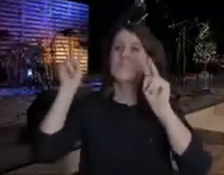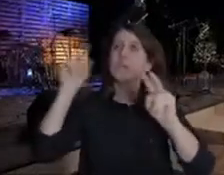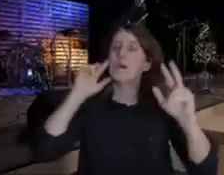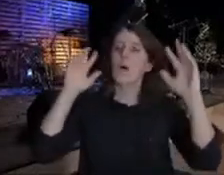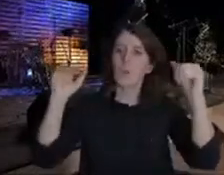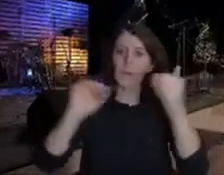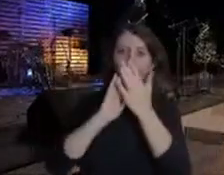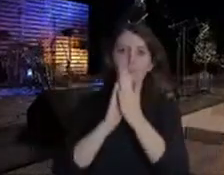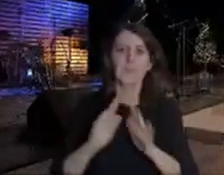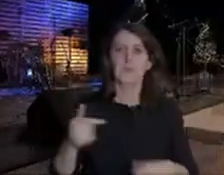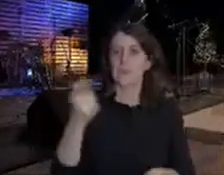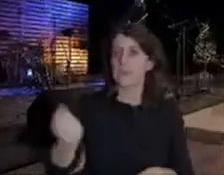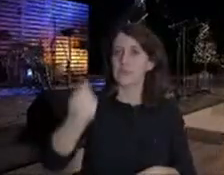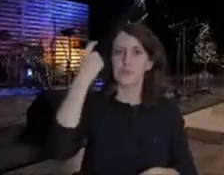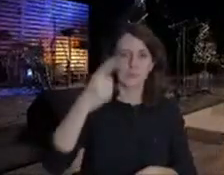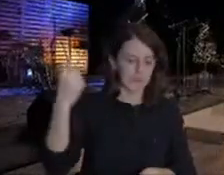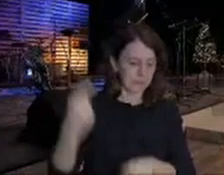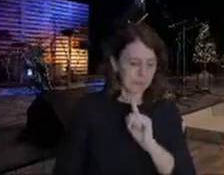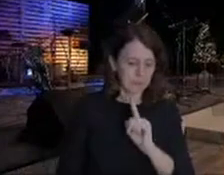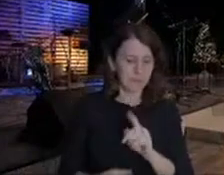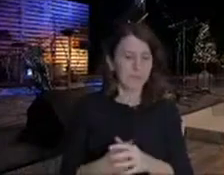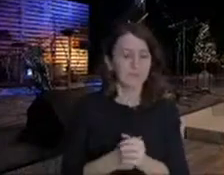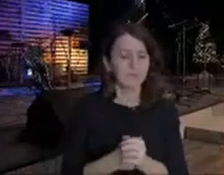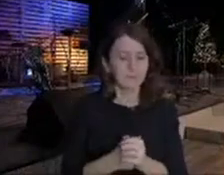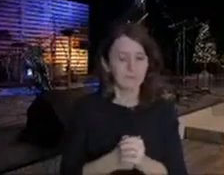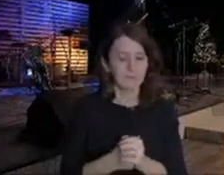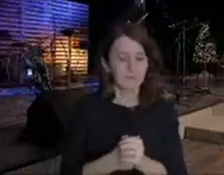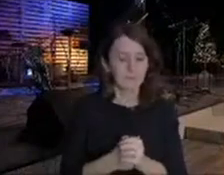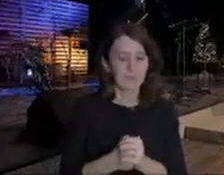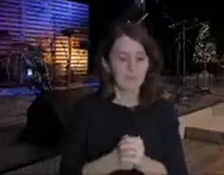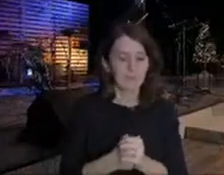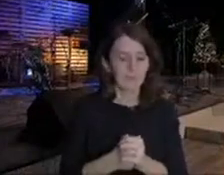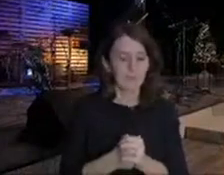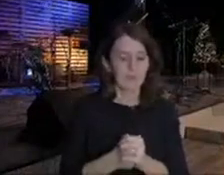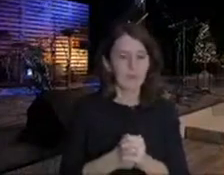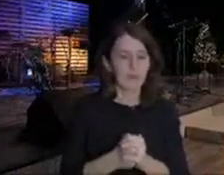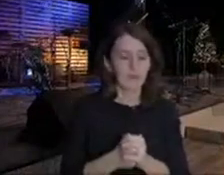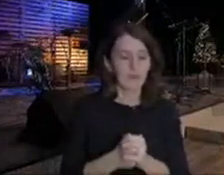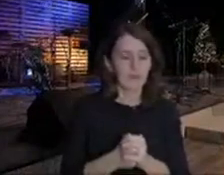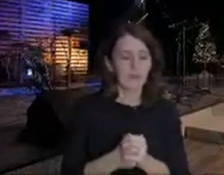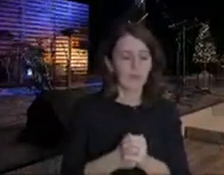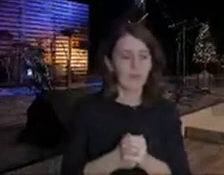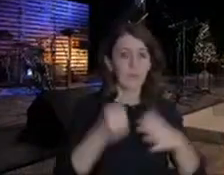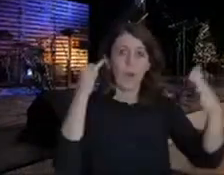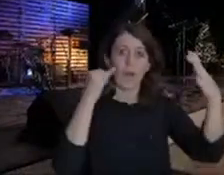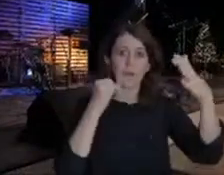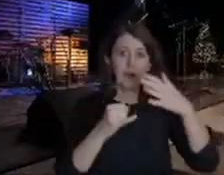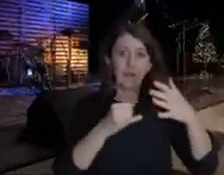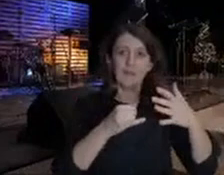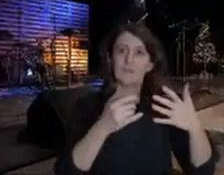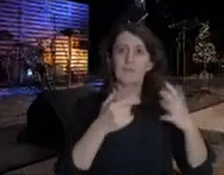with a peace that passes all understanding. All right, you look at Isaiah, and Jesus is all over the